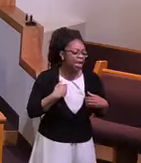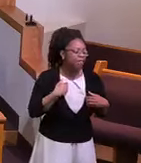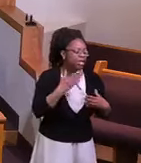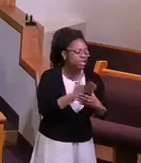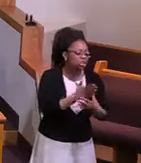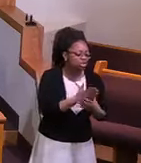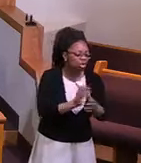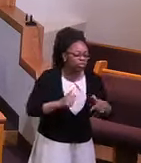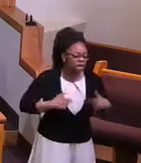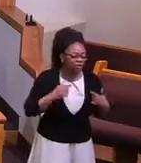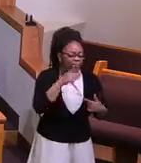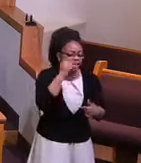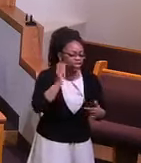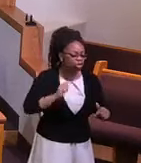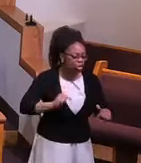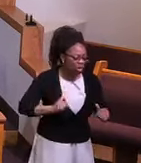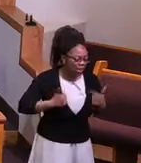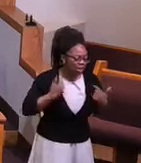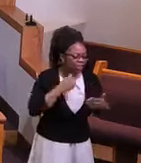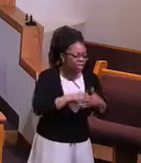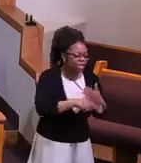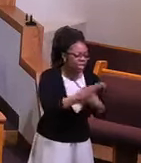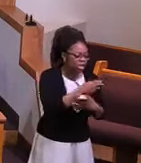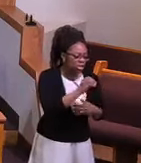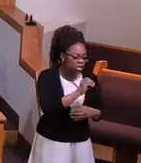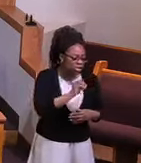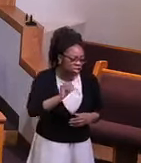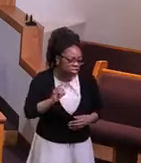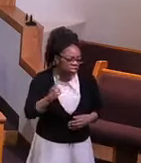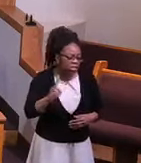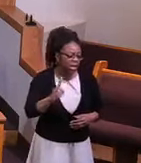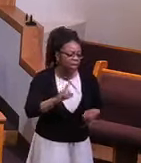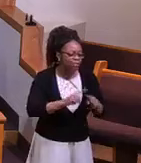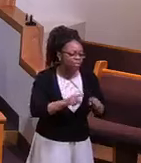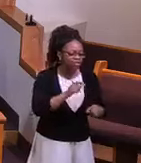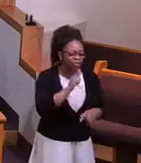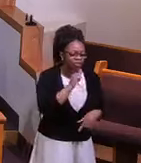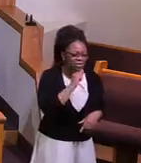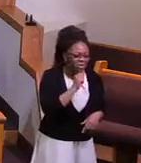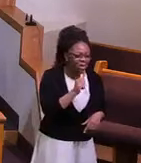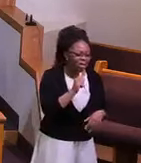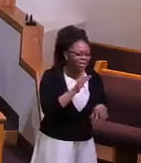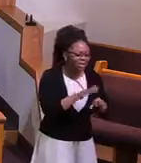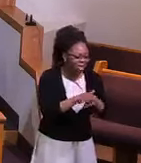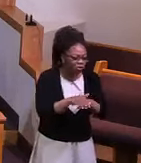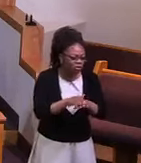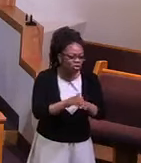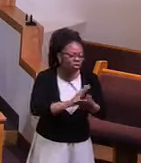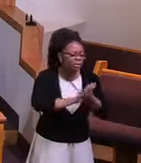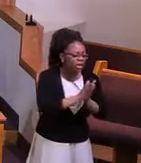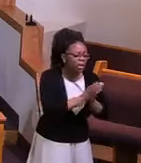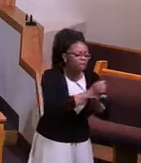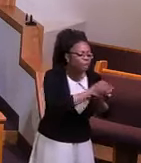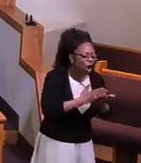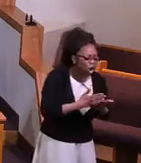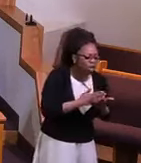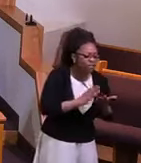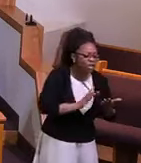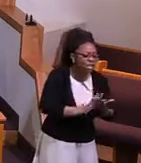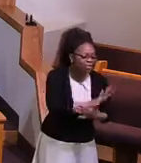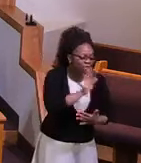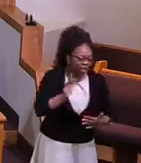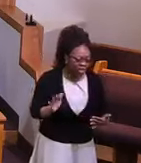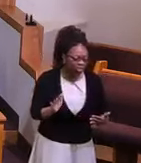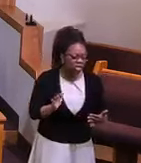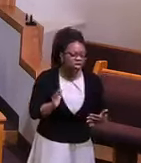but if you're not conscious, you can become a product of your environment. But it's also possible to live in the hood and